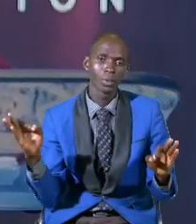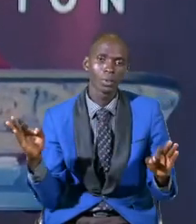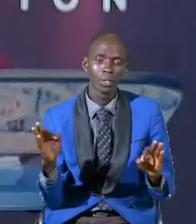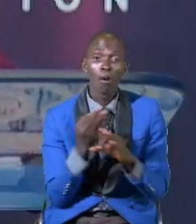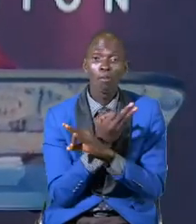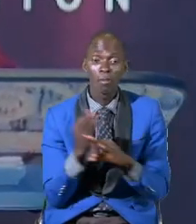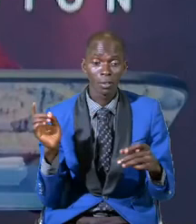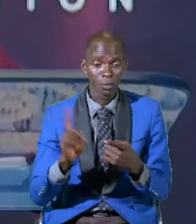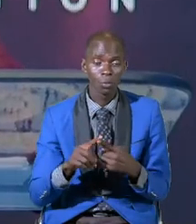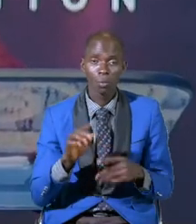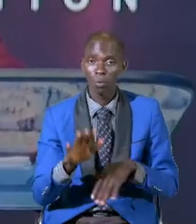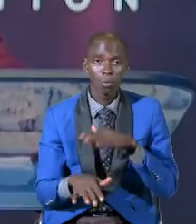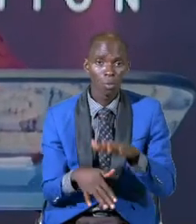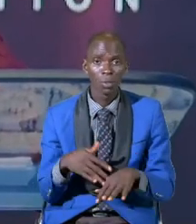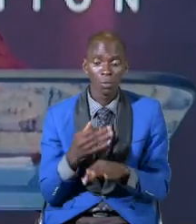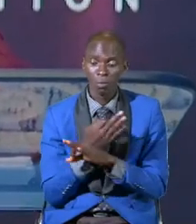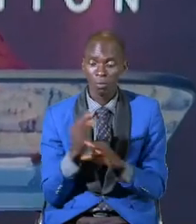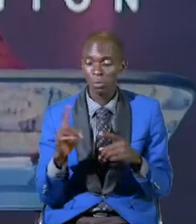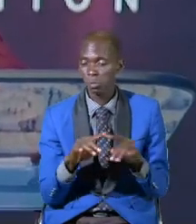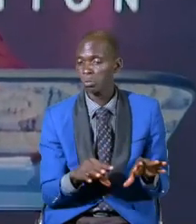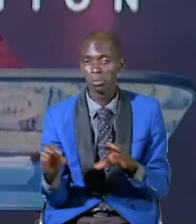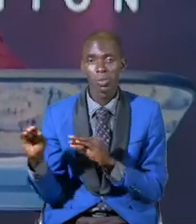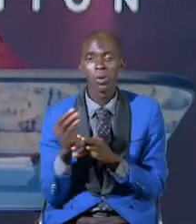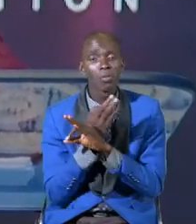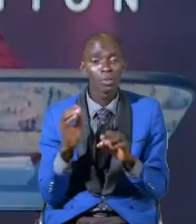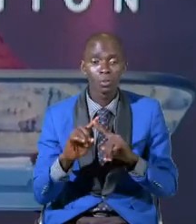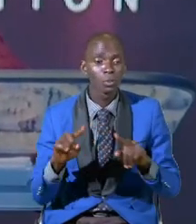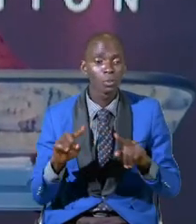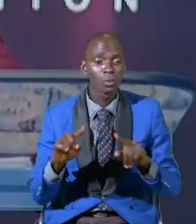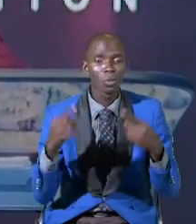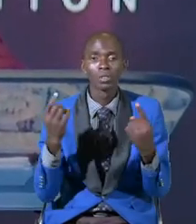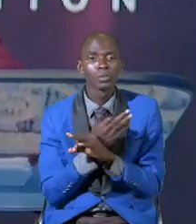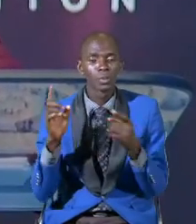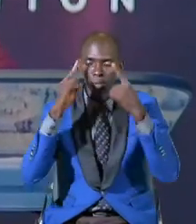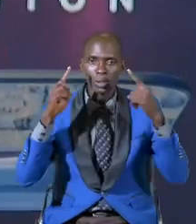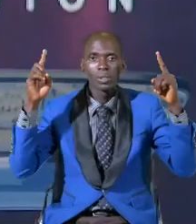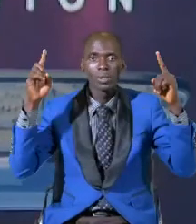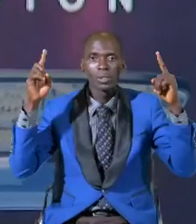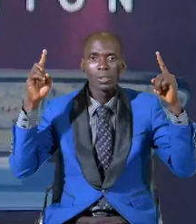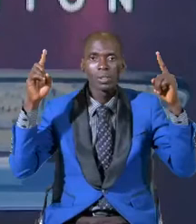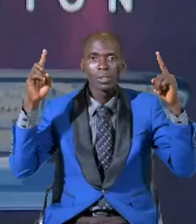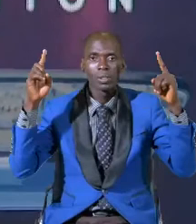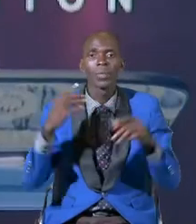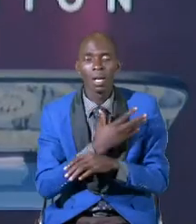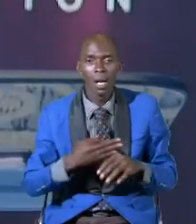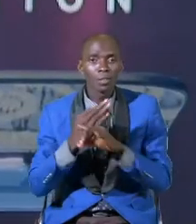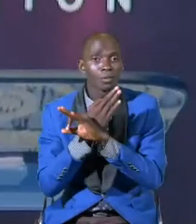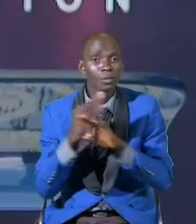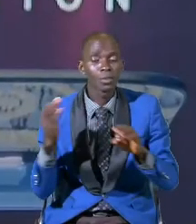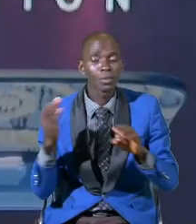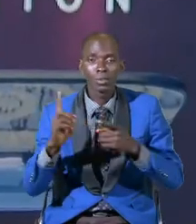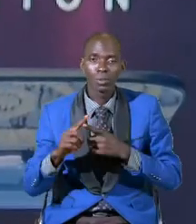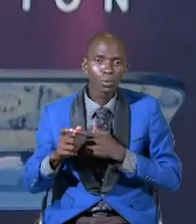walk, free to move, free to go, free to succeed. I'm free to run